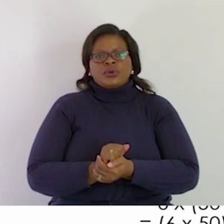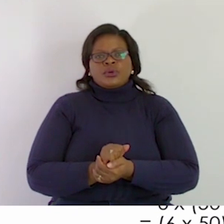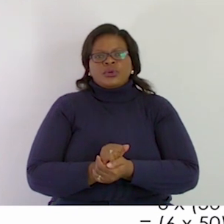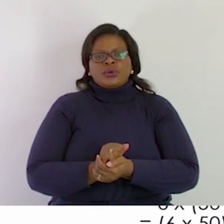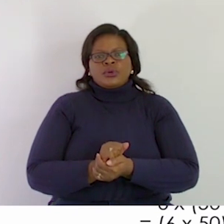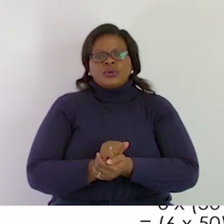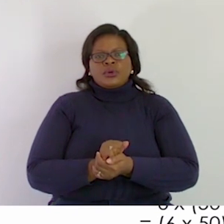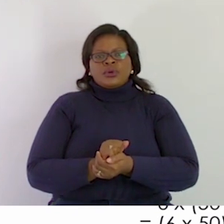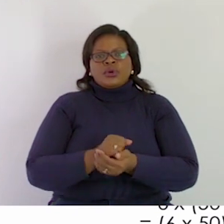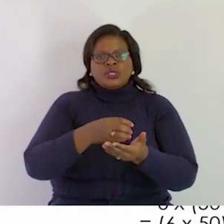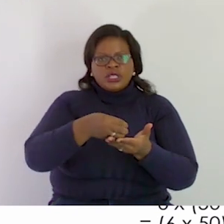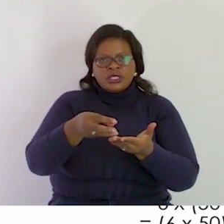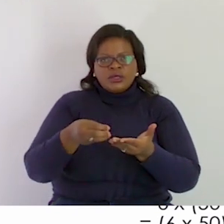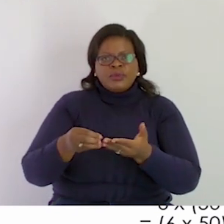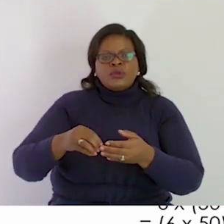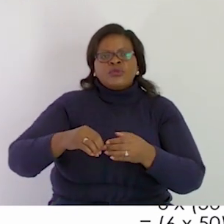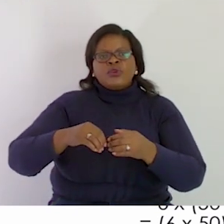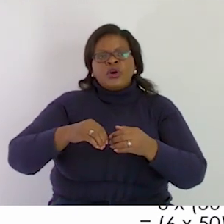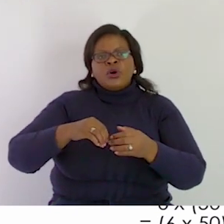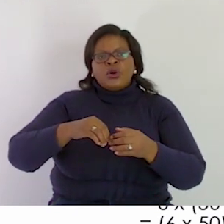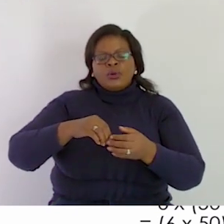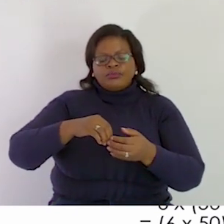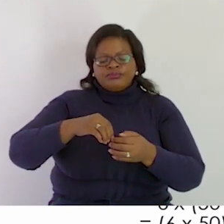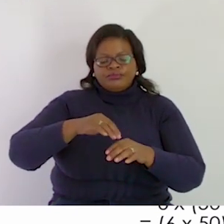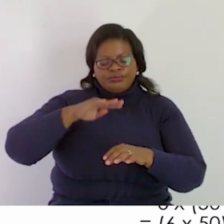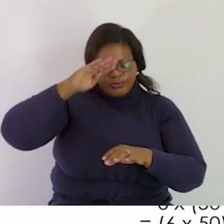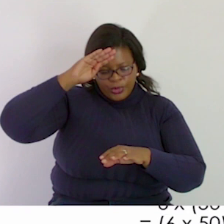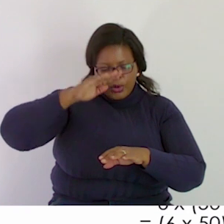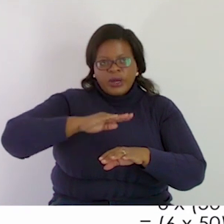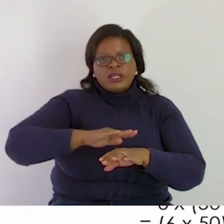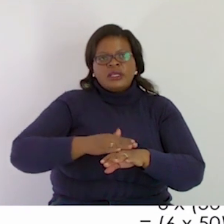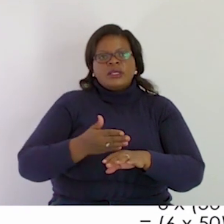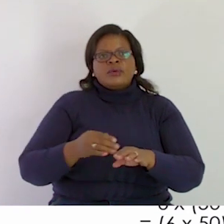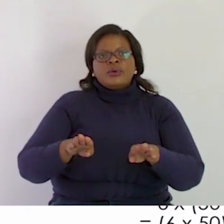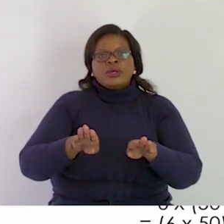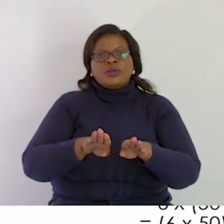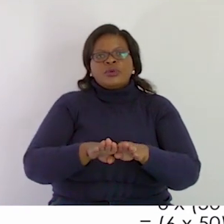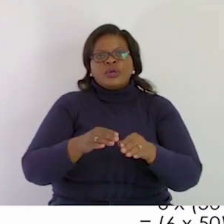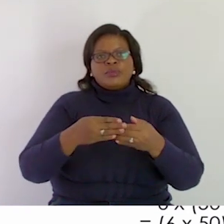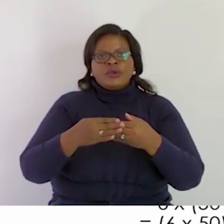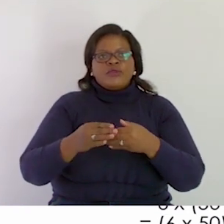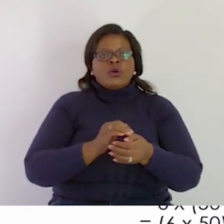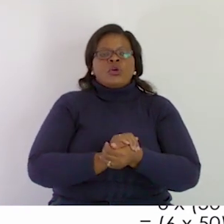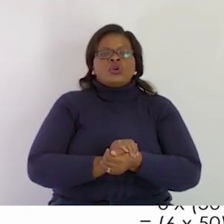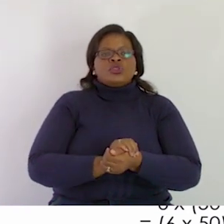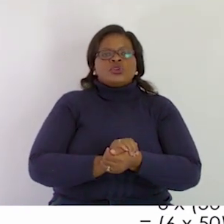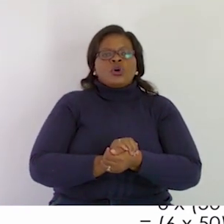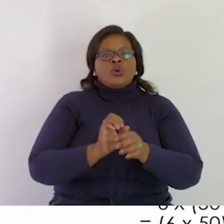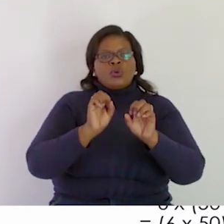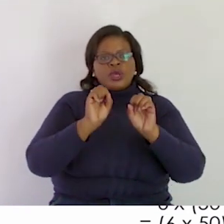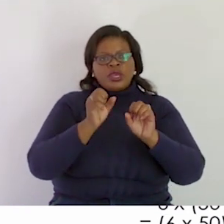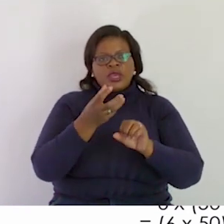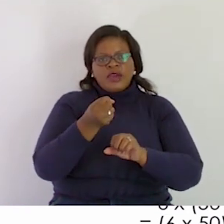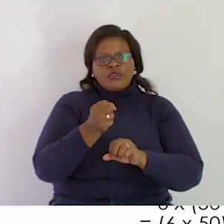sums. So we have 6 times 54. So we have to expand 54. If